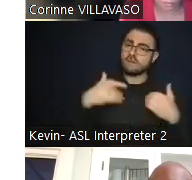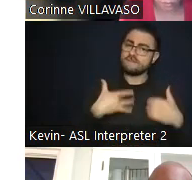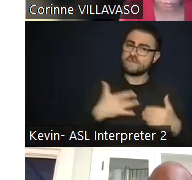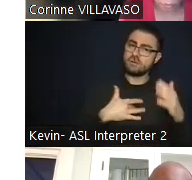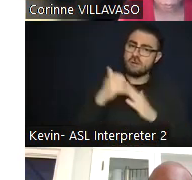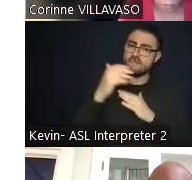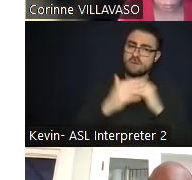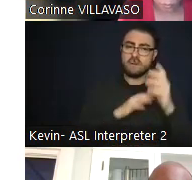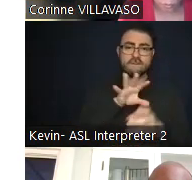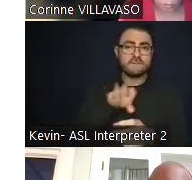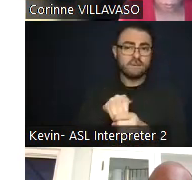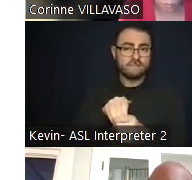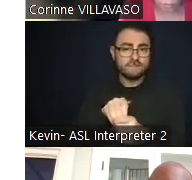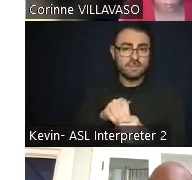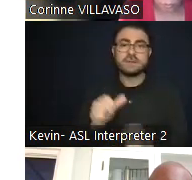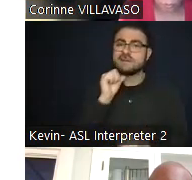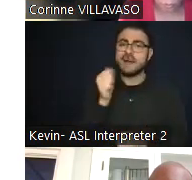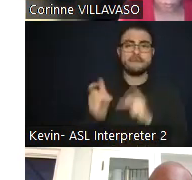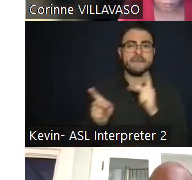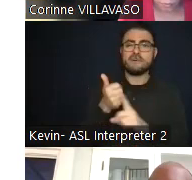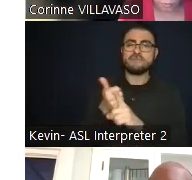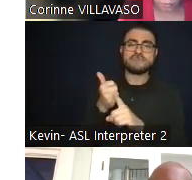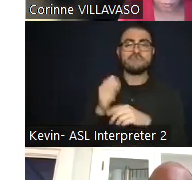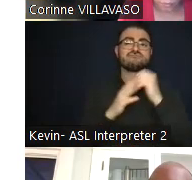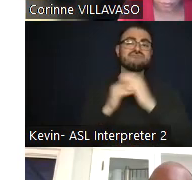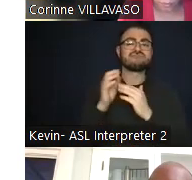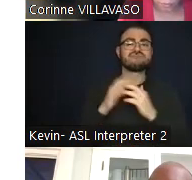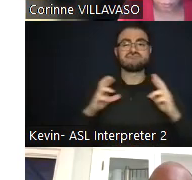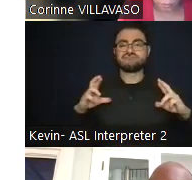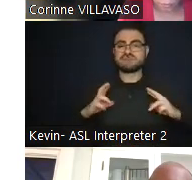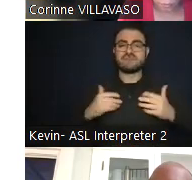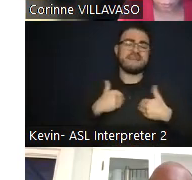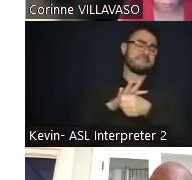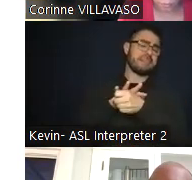are comfortably retired and have all the time.